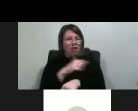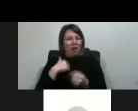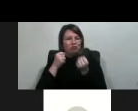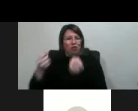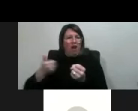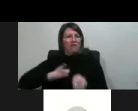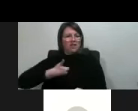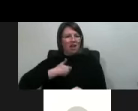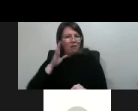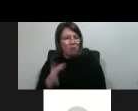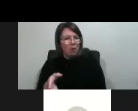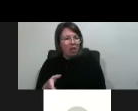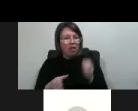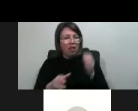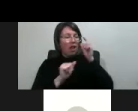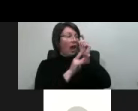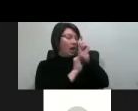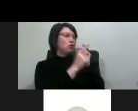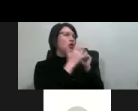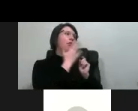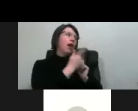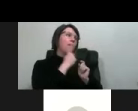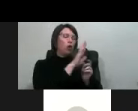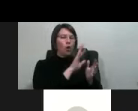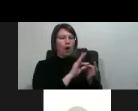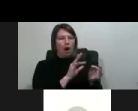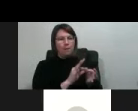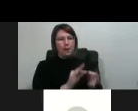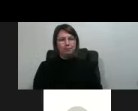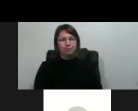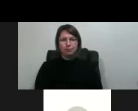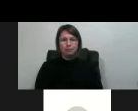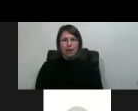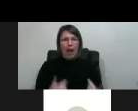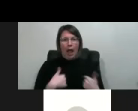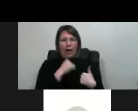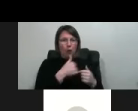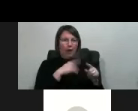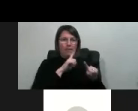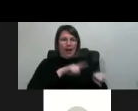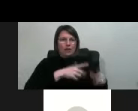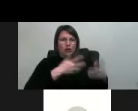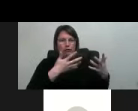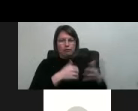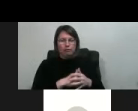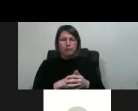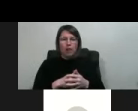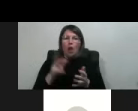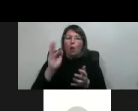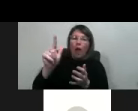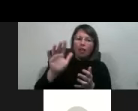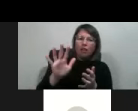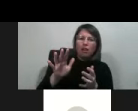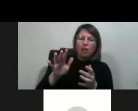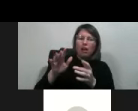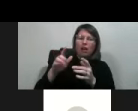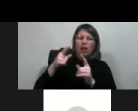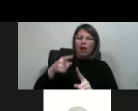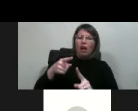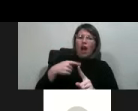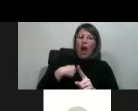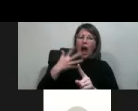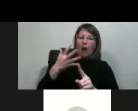Thank you for that. I don't know if I don't have an answer on that. Well, basically, I just like to say that